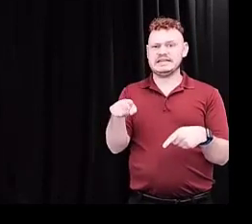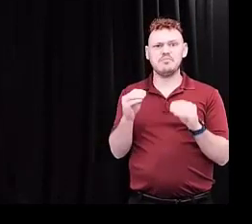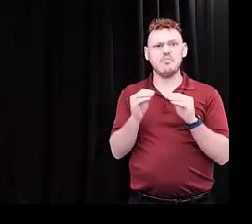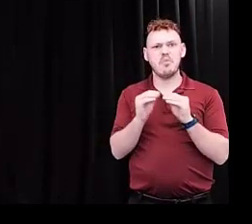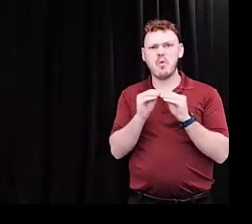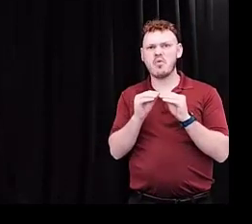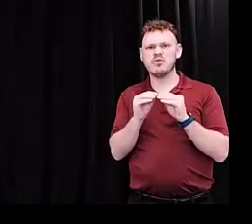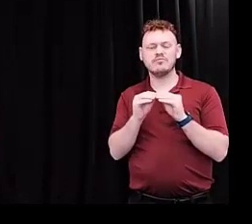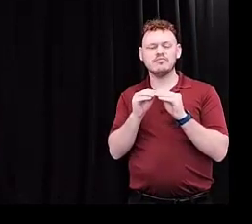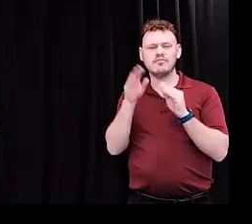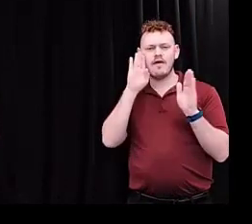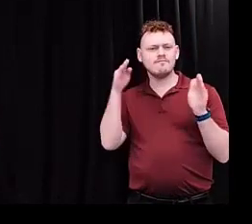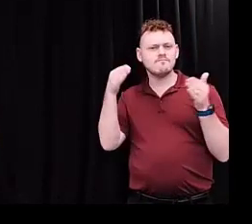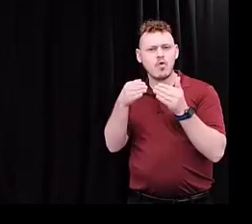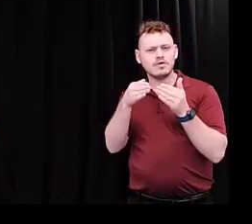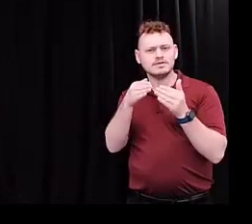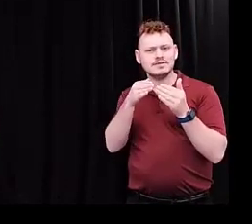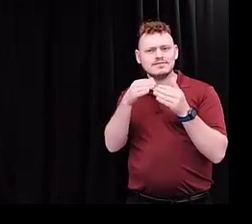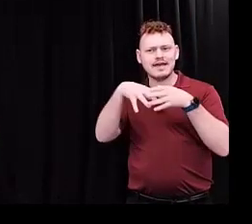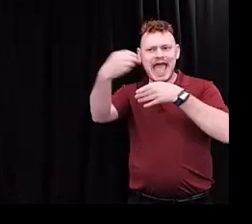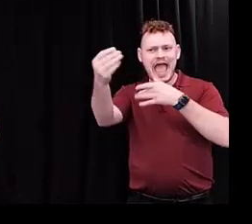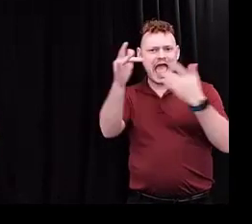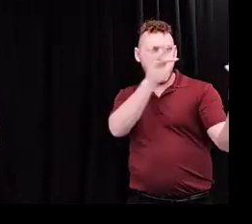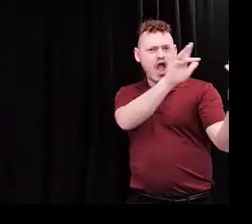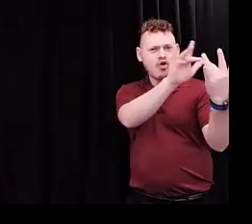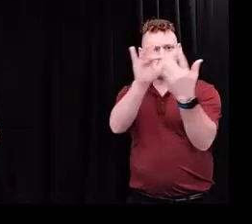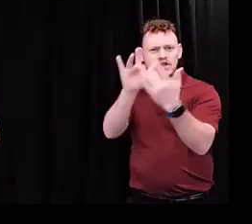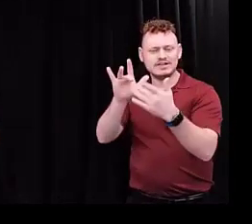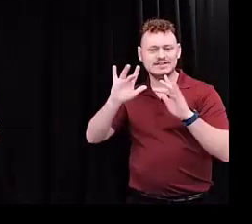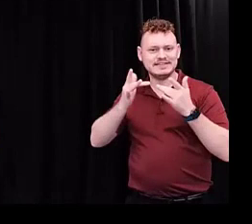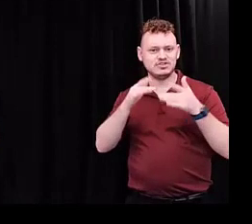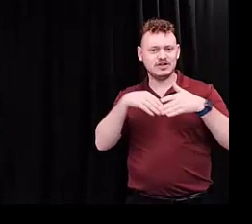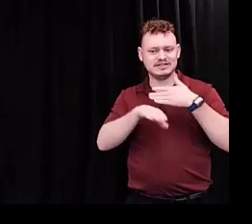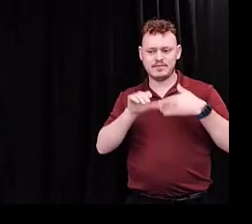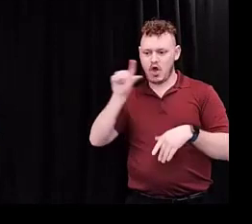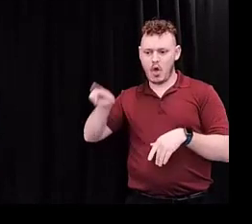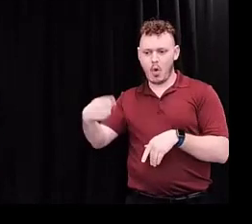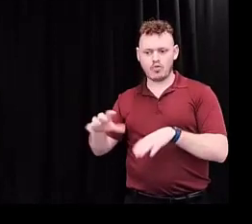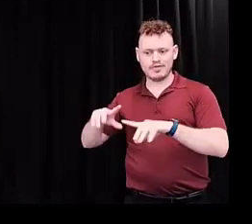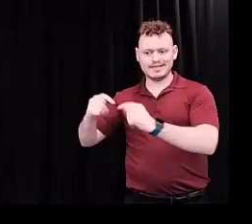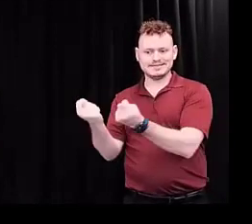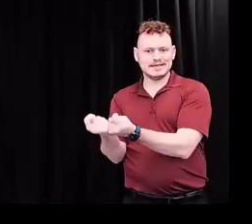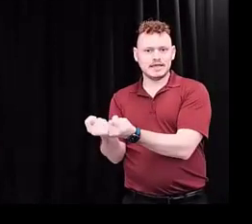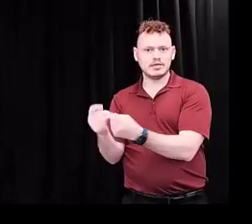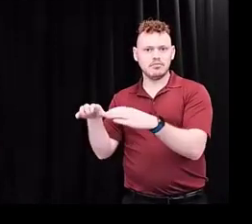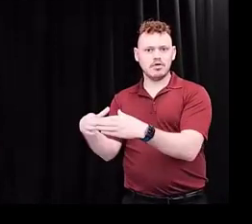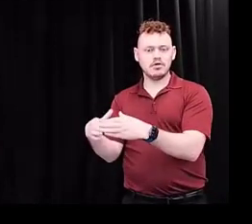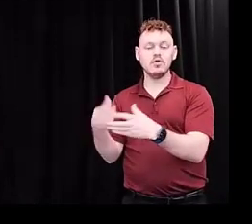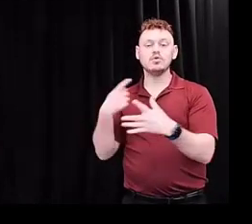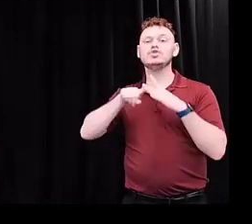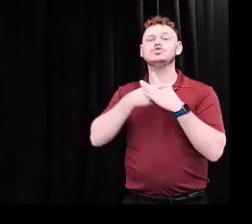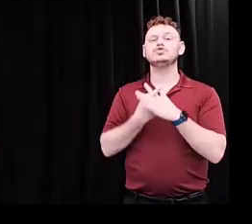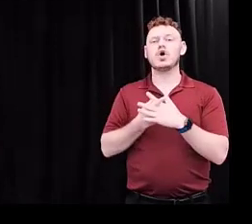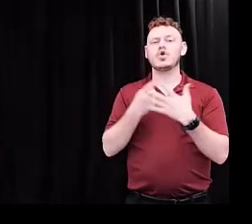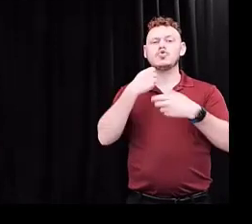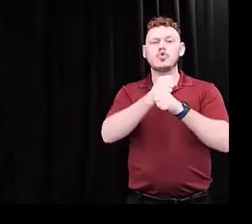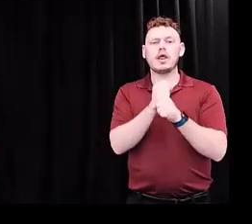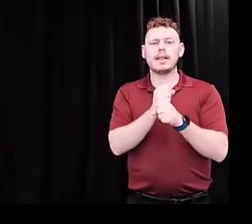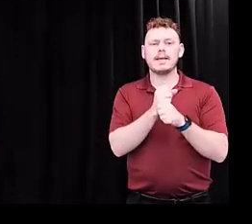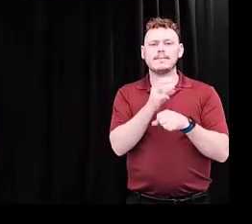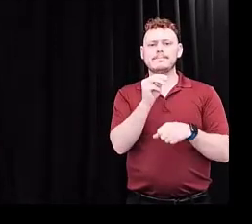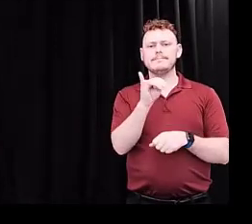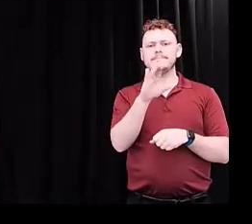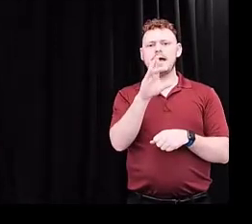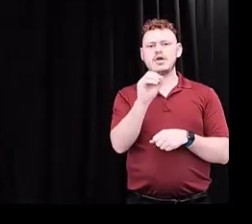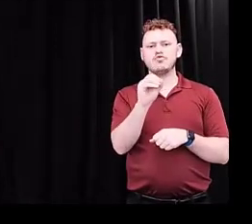a focus of outreach of digital accessibility beyond this team. So what we started doing was creating a series of